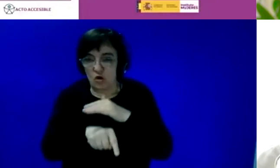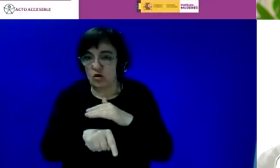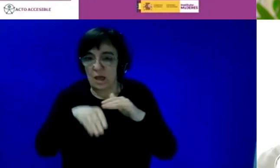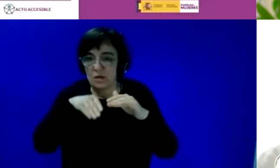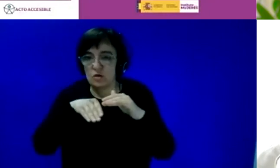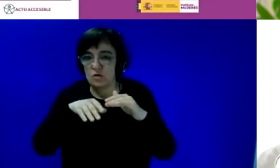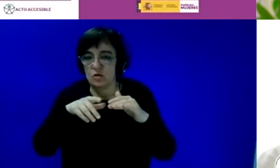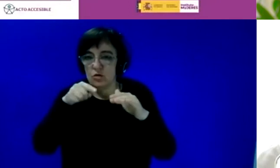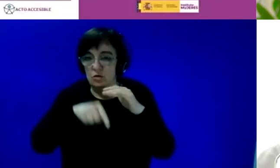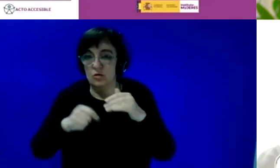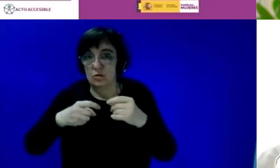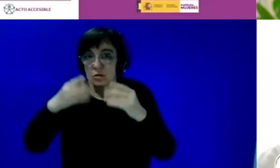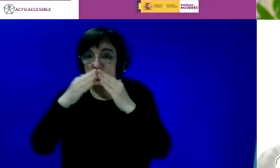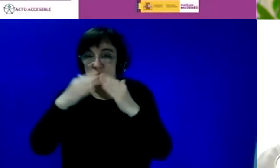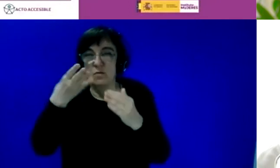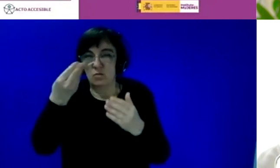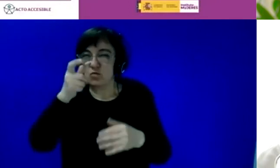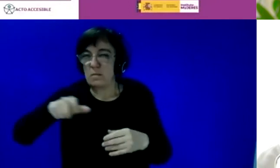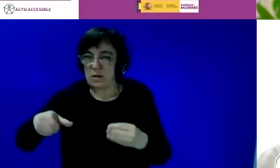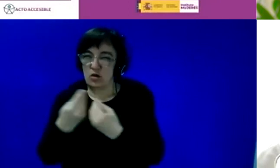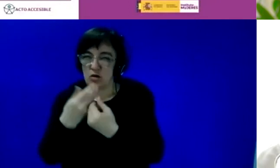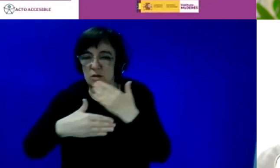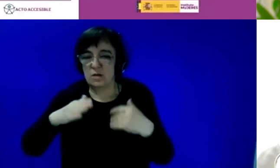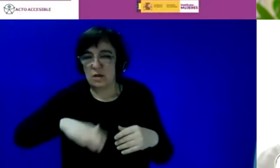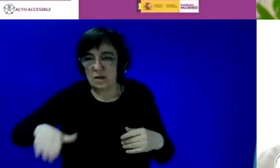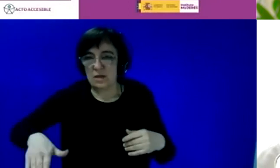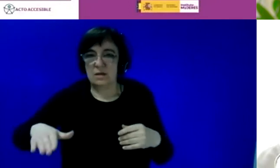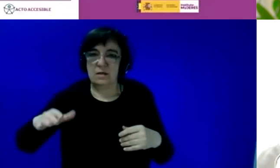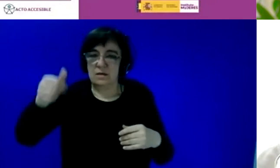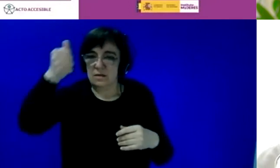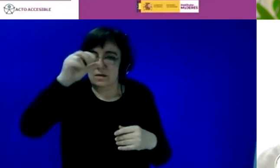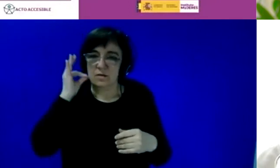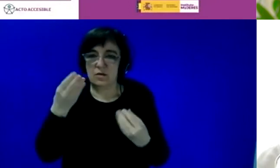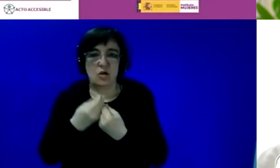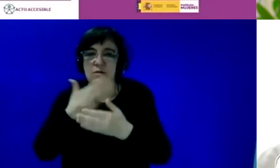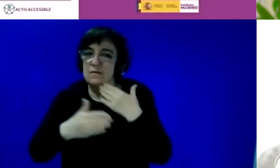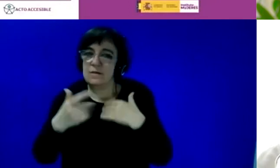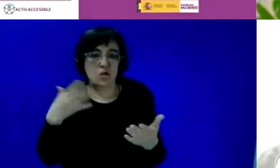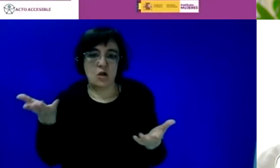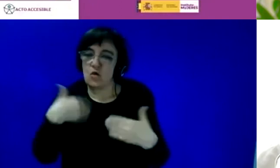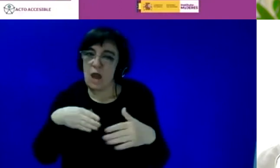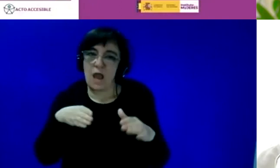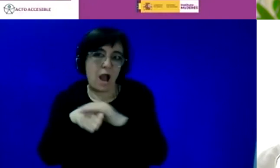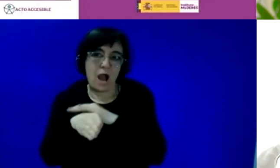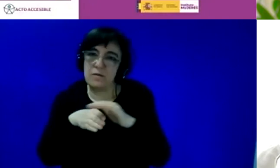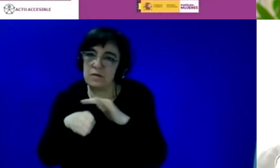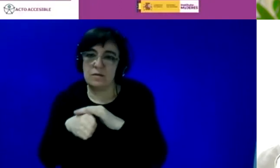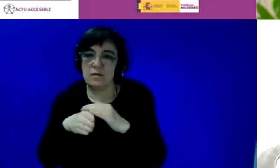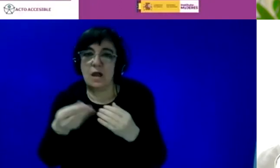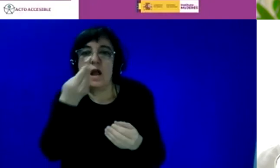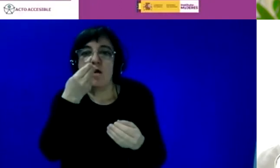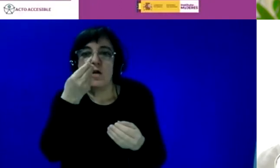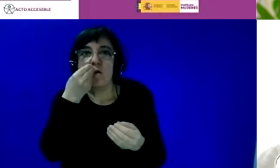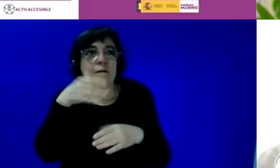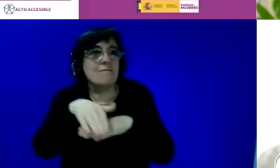people are living in basements, and there are people with disabilities, boys and girls with